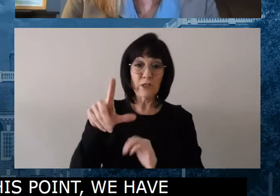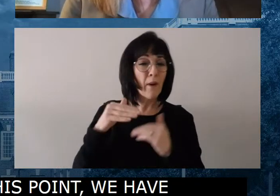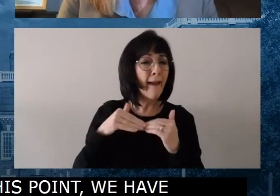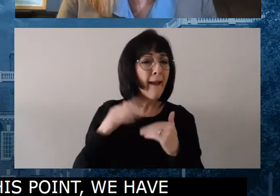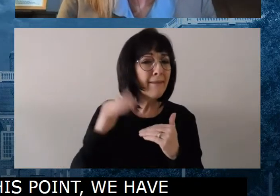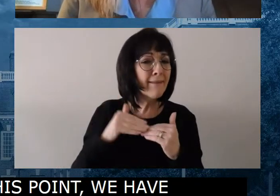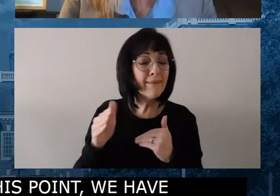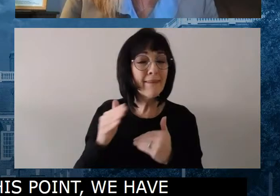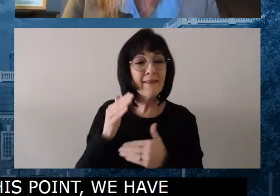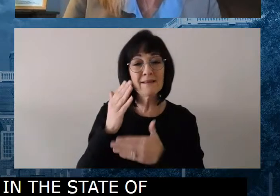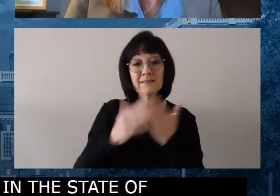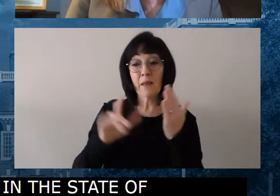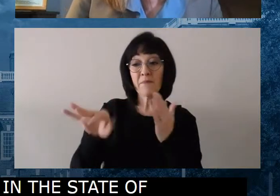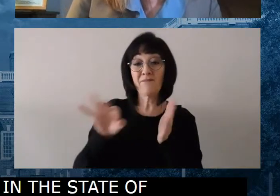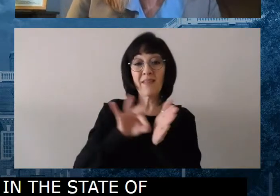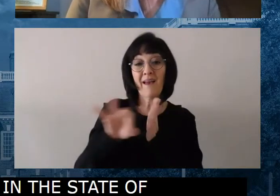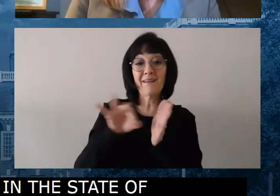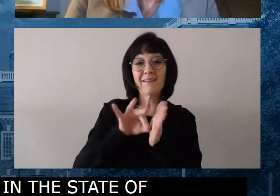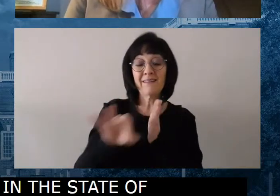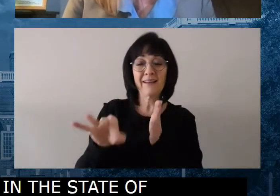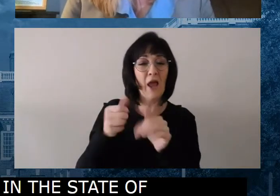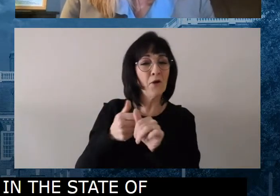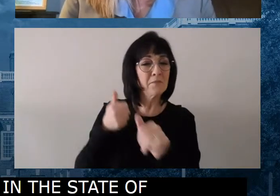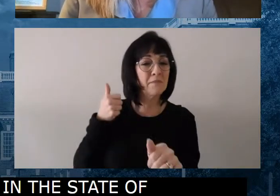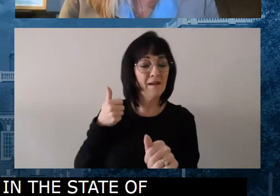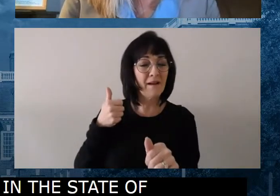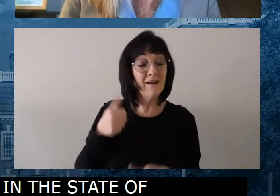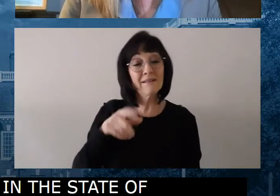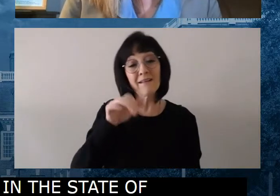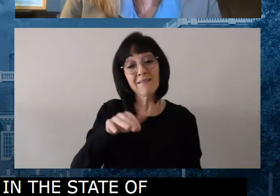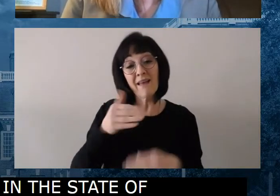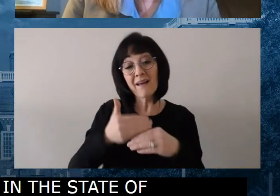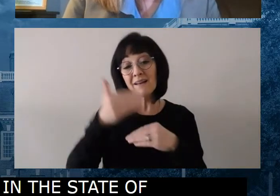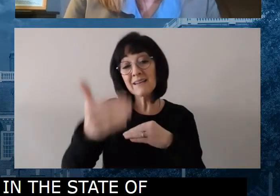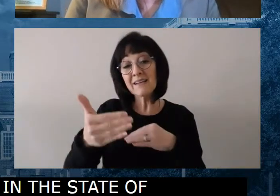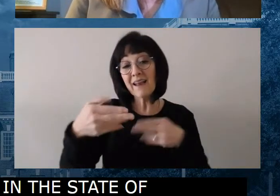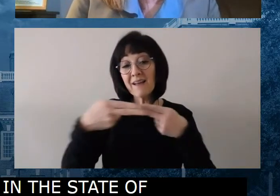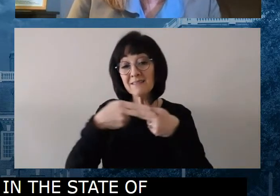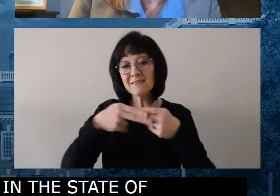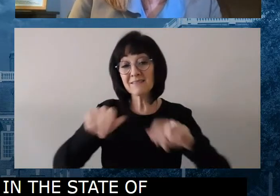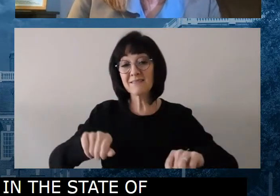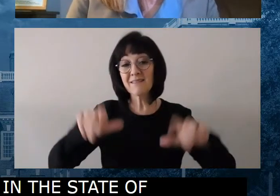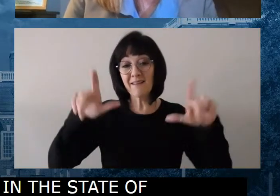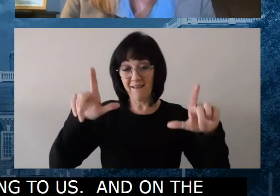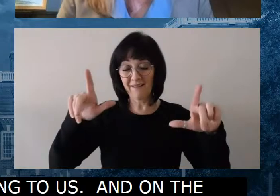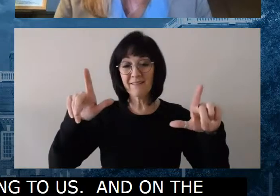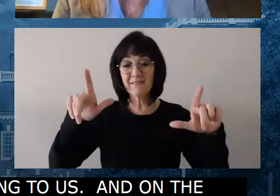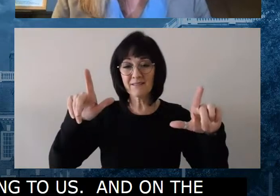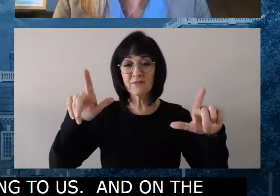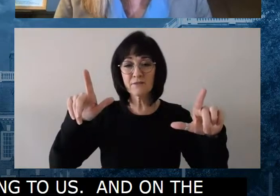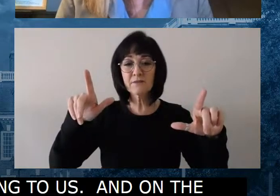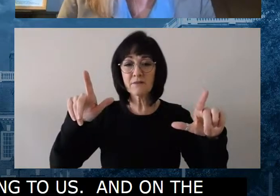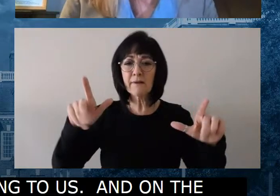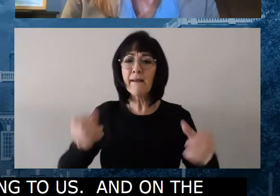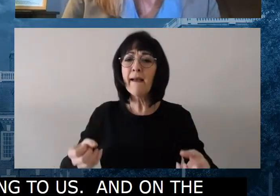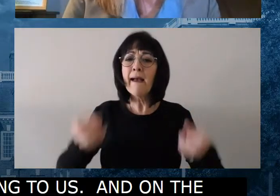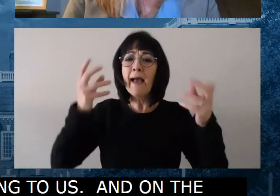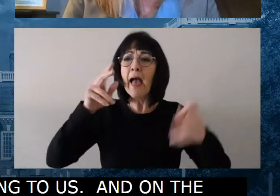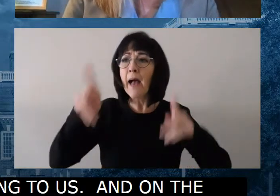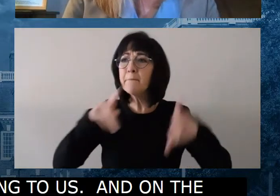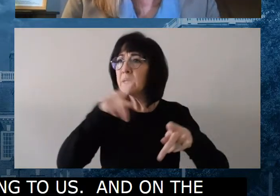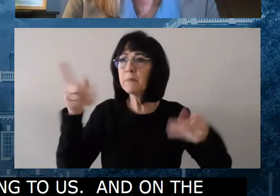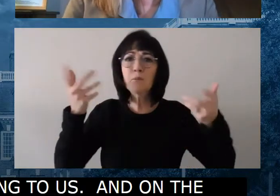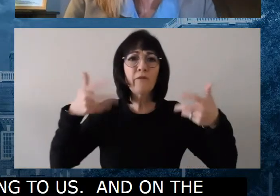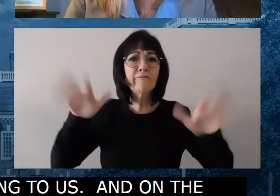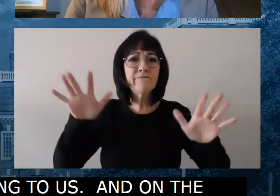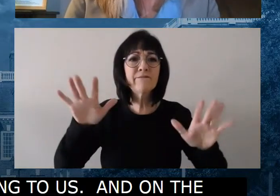us. And on the next slide, I want to talk a little bit about how many people have been fully vaccinated,